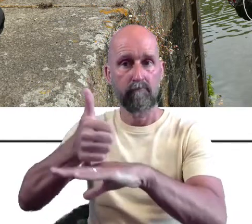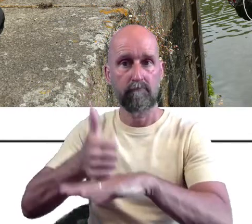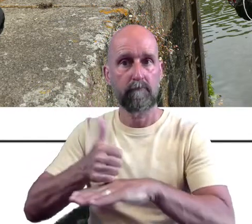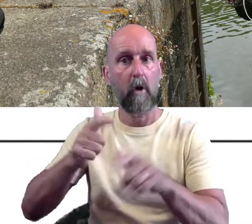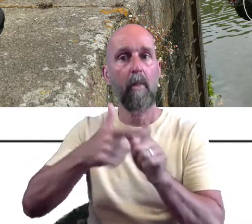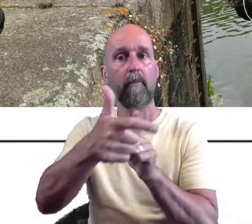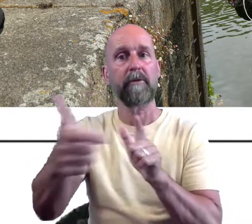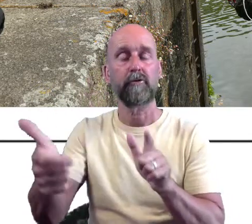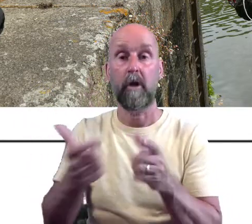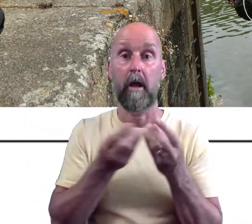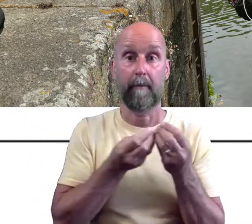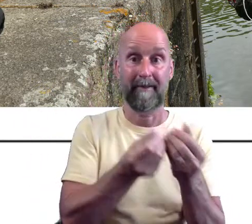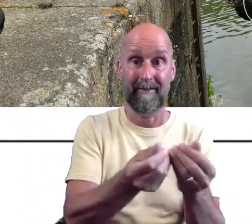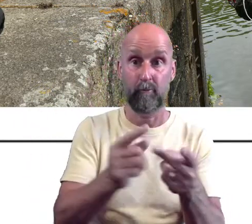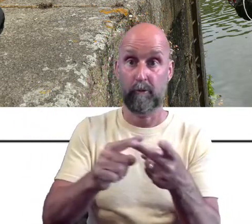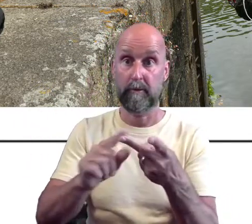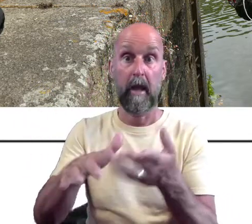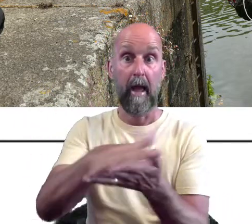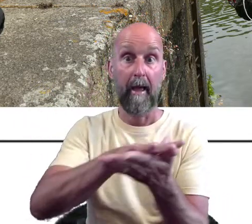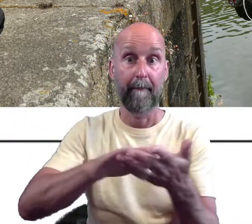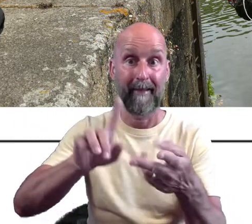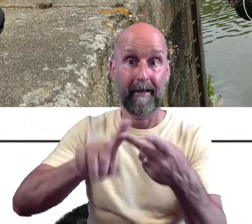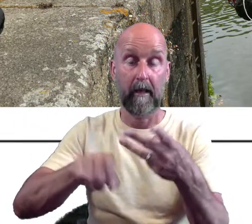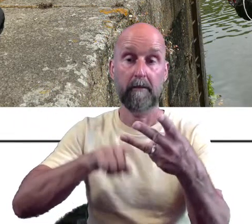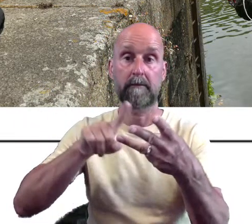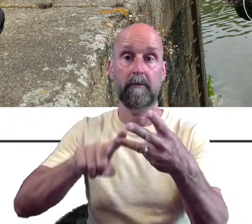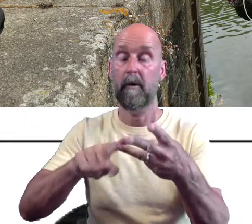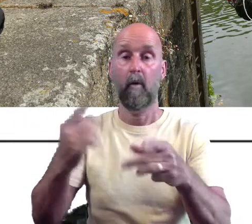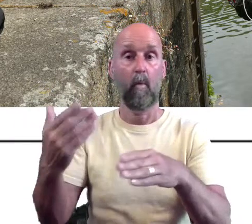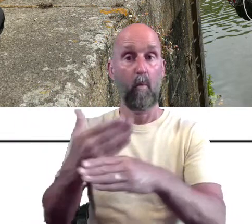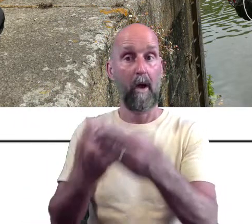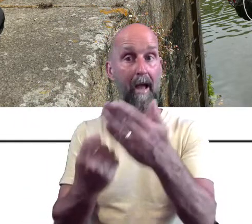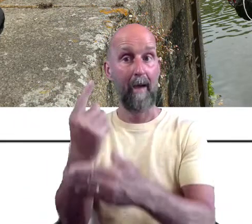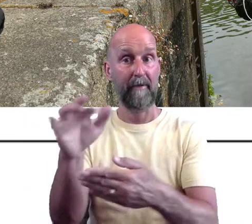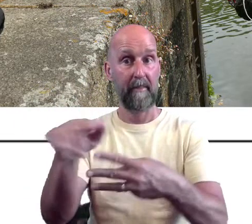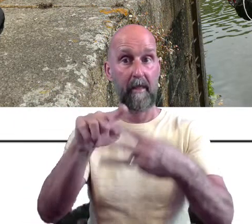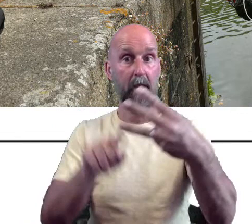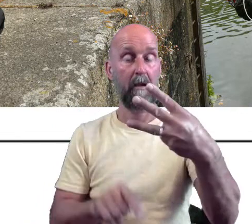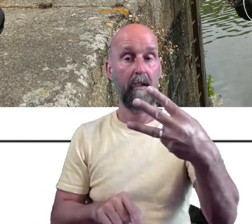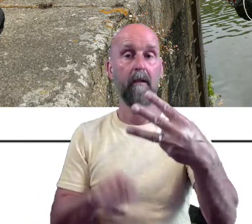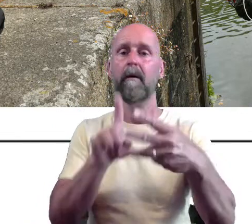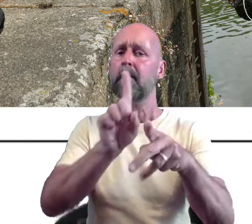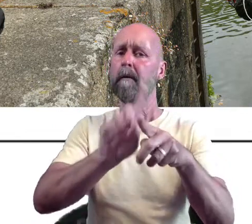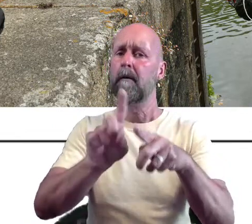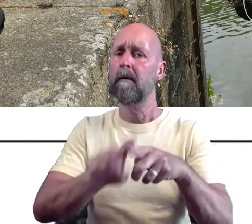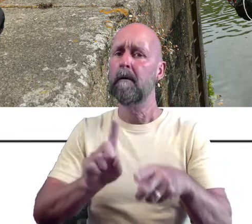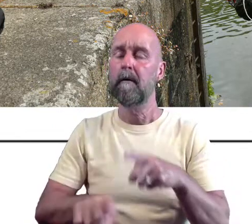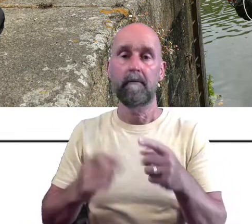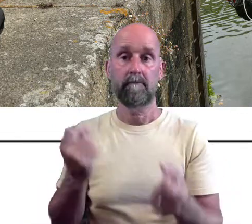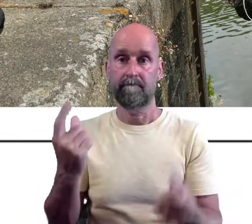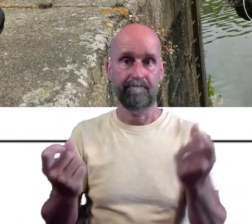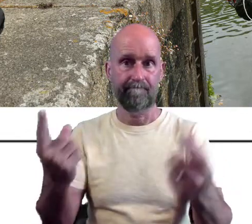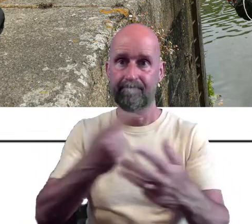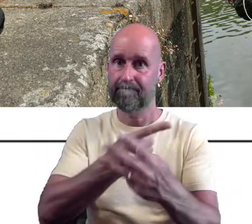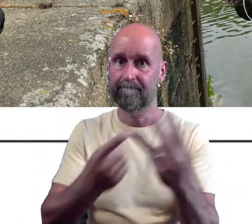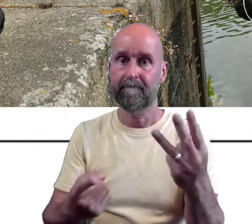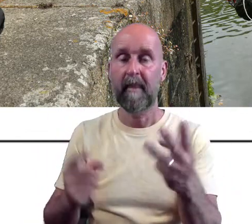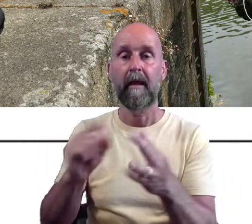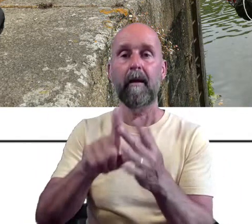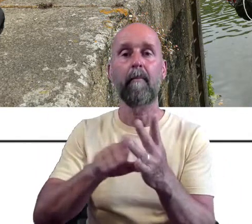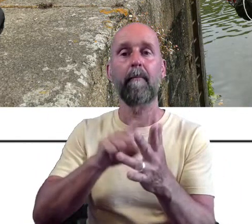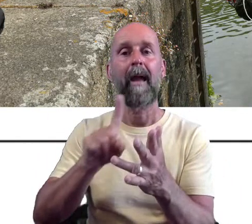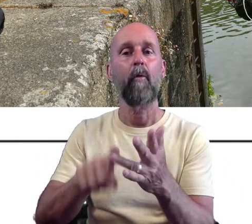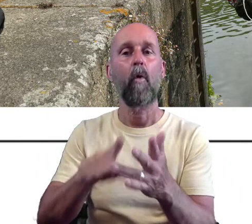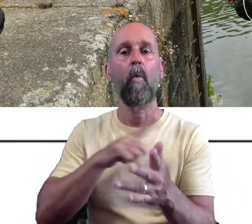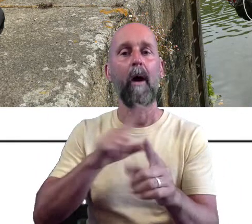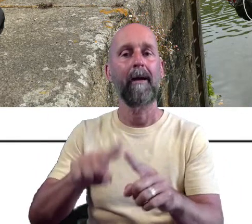materials, we've got meanings, and we've got practices. But there are different sets of these things everywhere. What makes Perrow's Bridge distinct as a